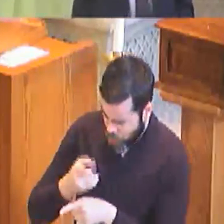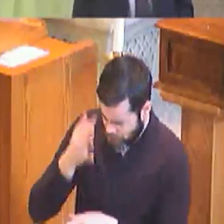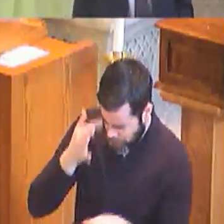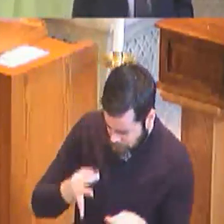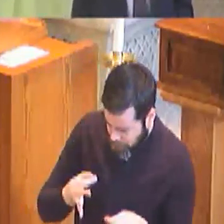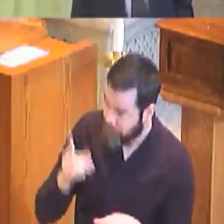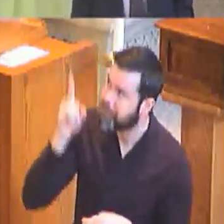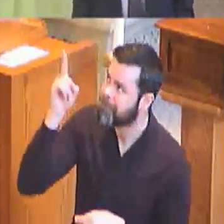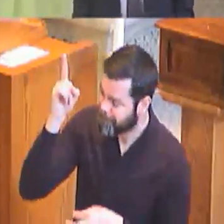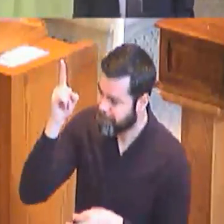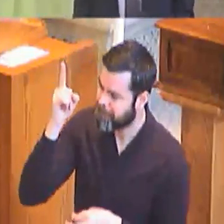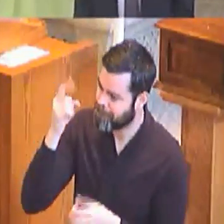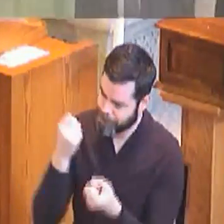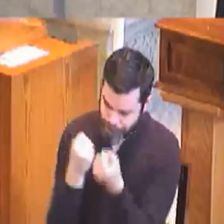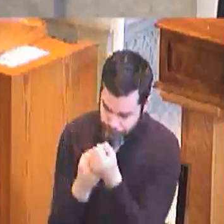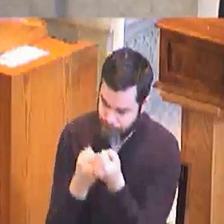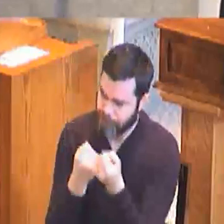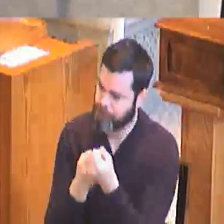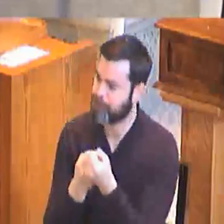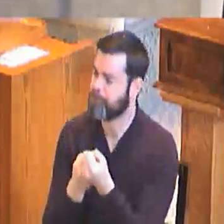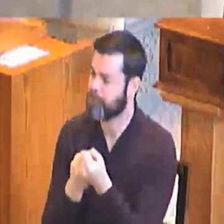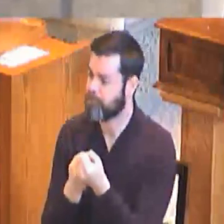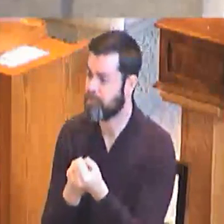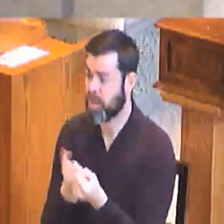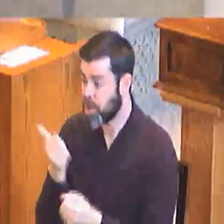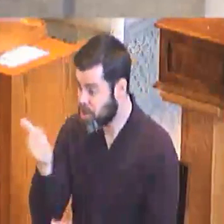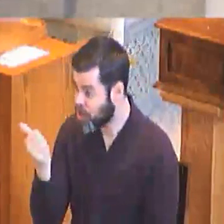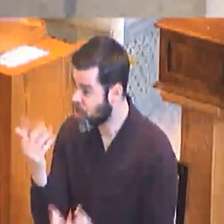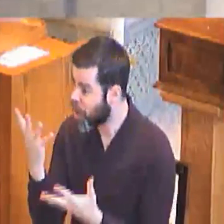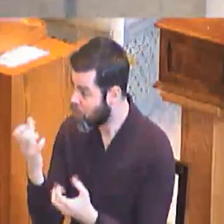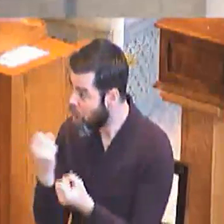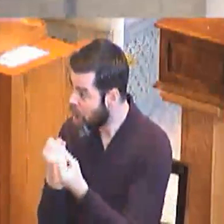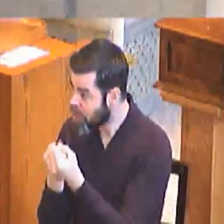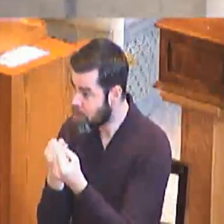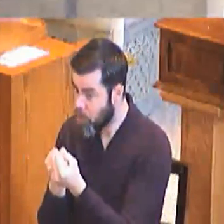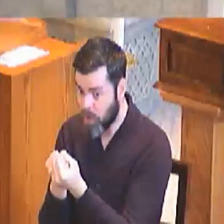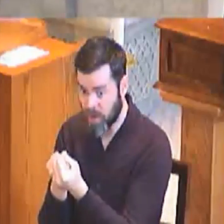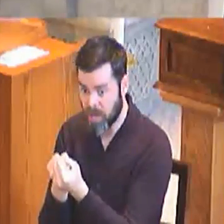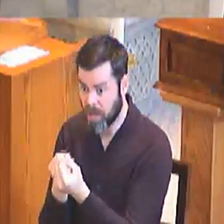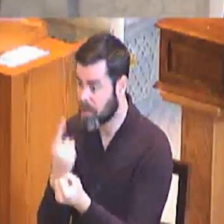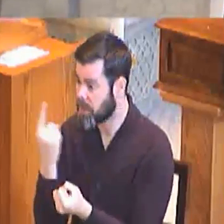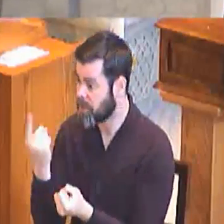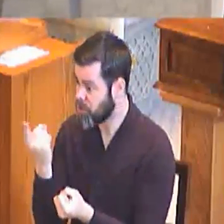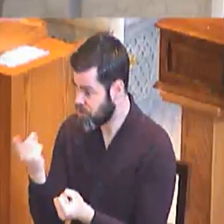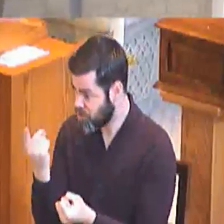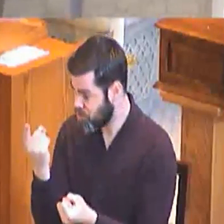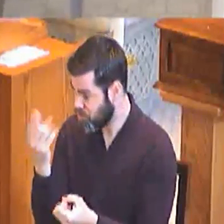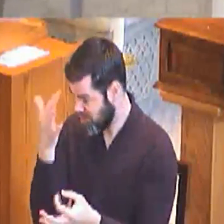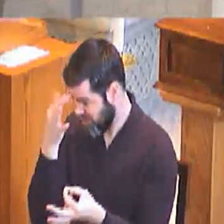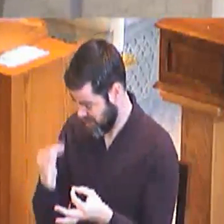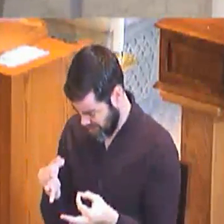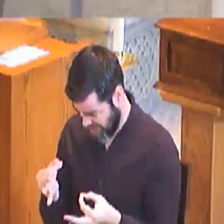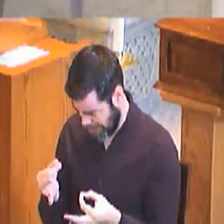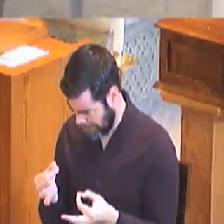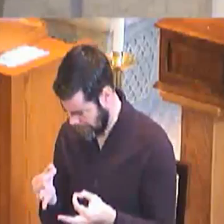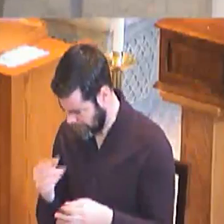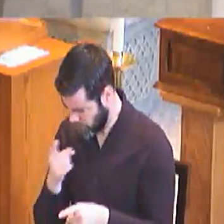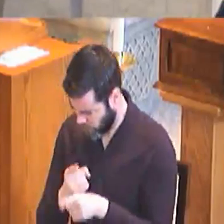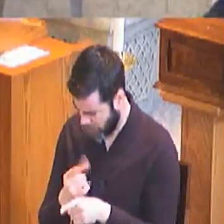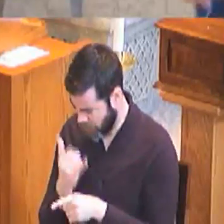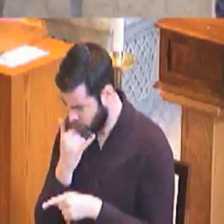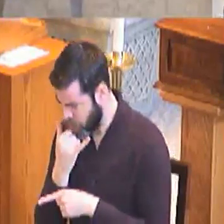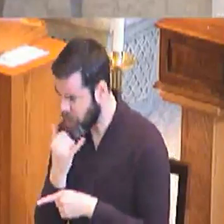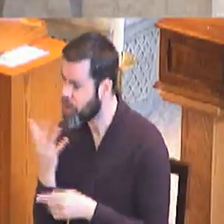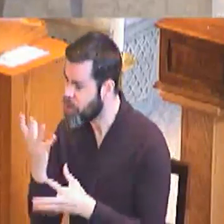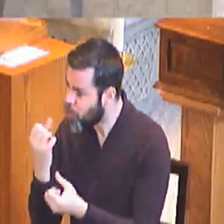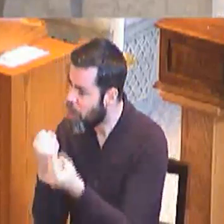Jerusalem. Have you ever wanted validation for a decision that you've made? You know without a doubt that